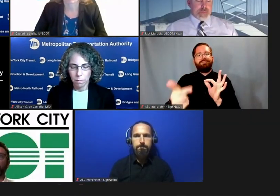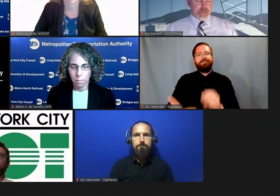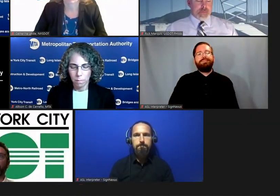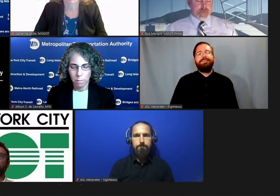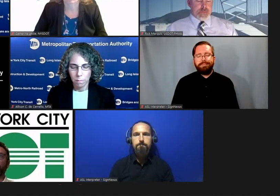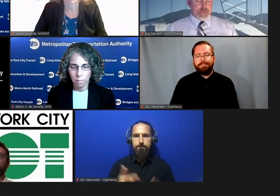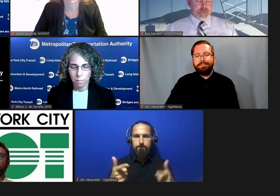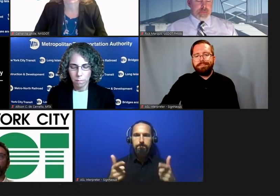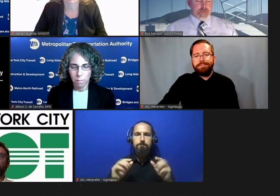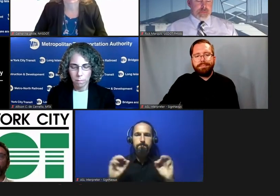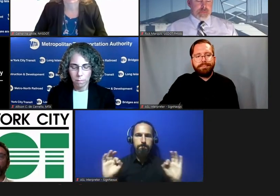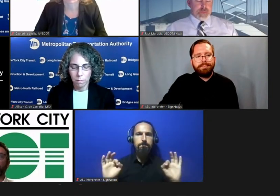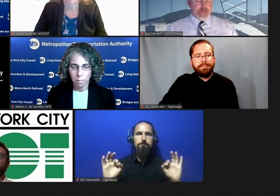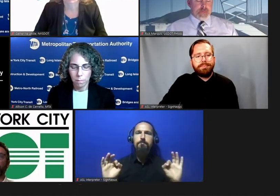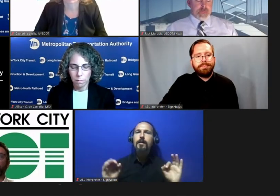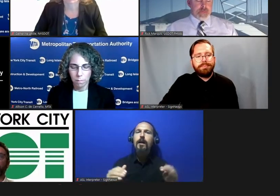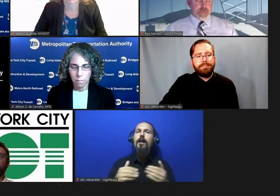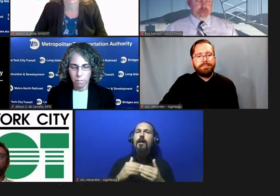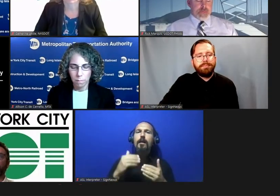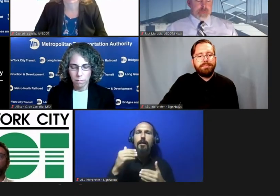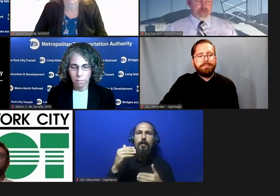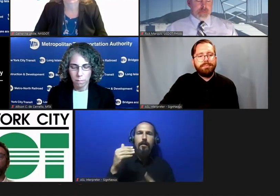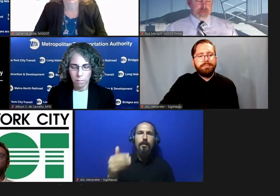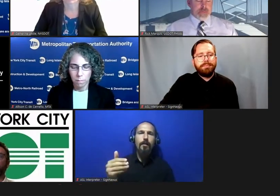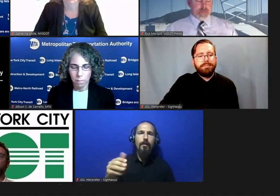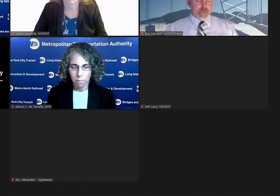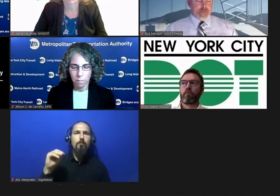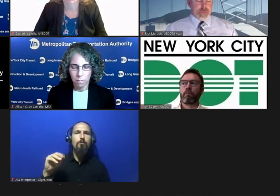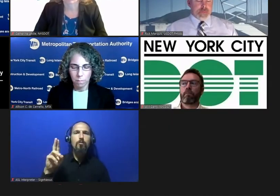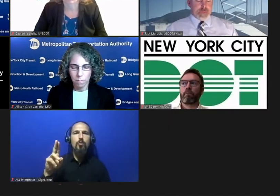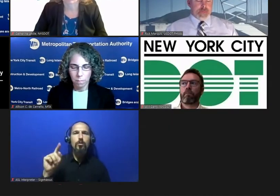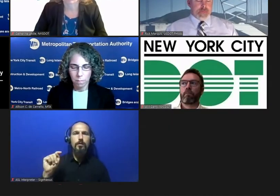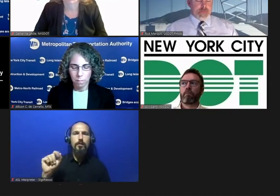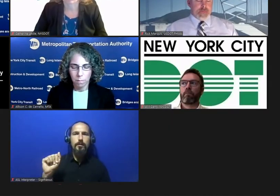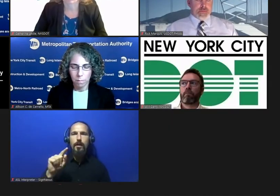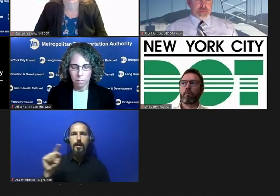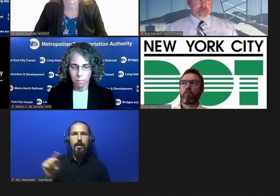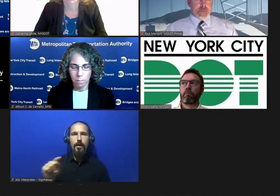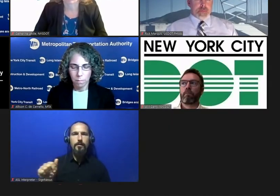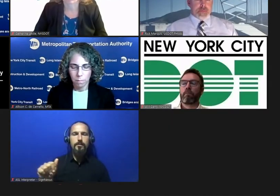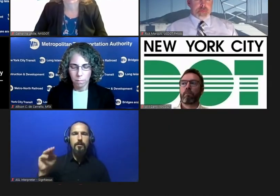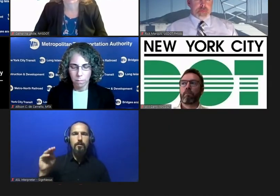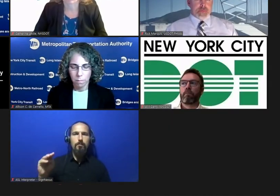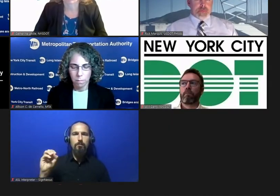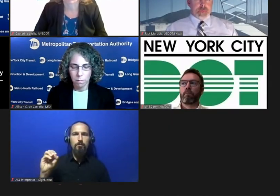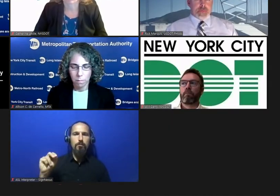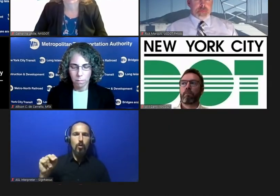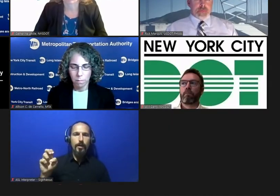our next speaker is murtazu menier followed by jeffrey zack